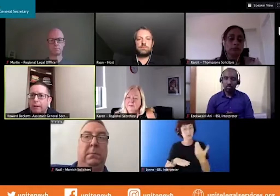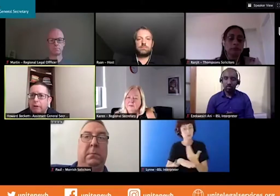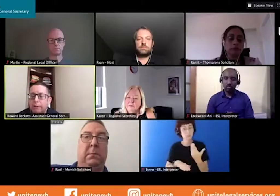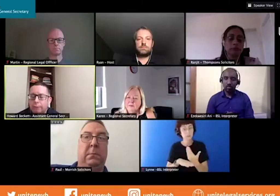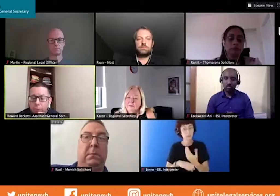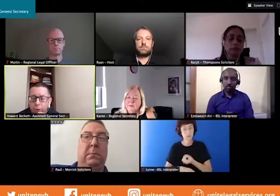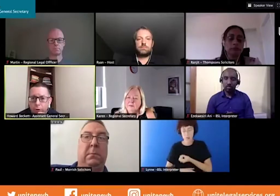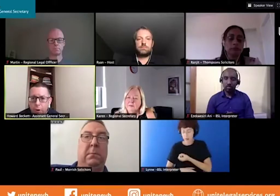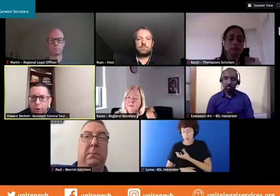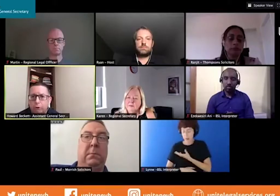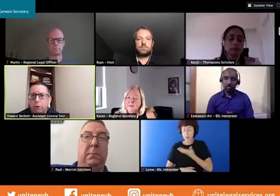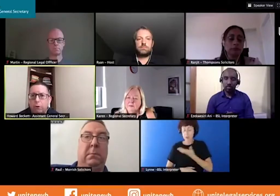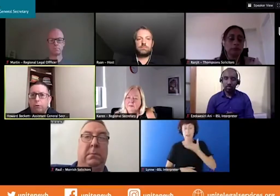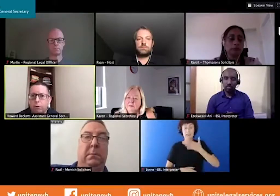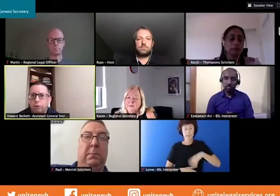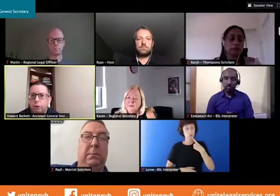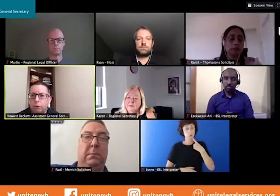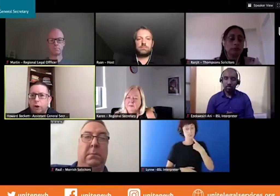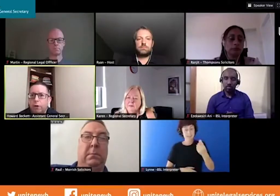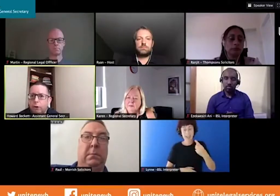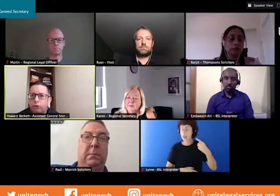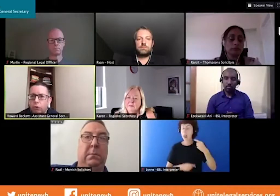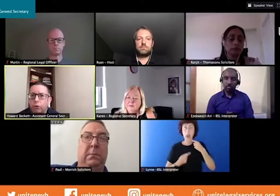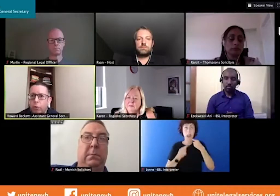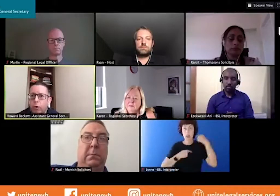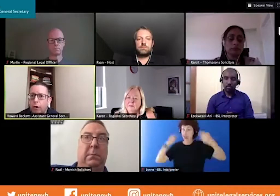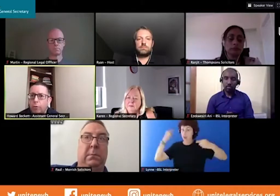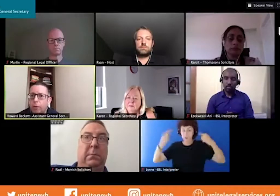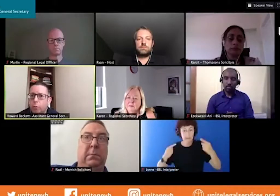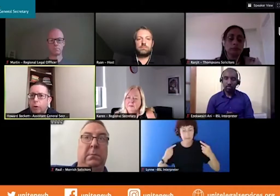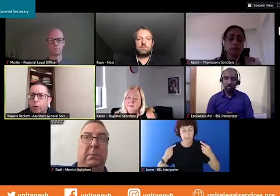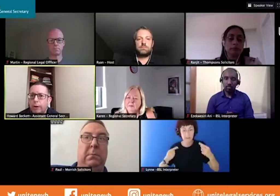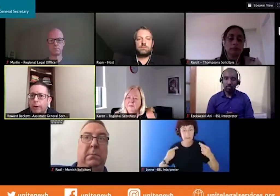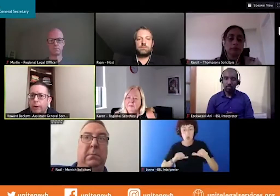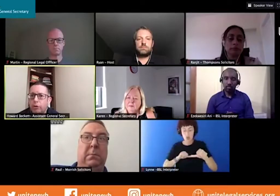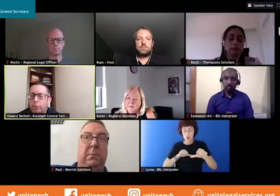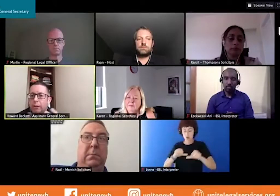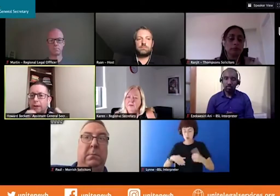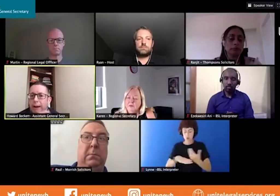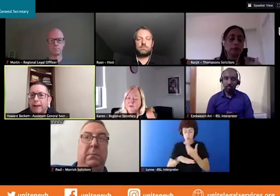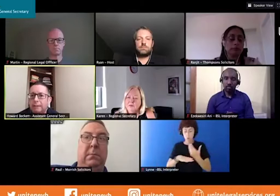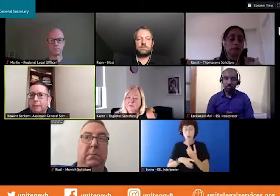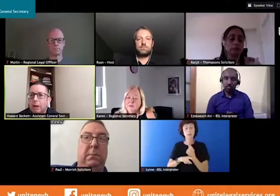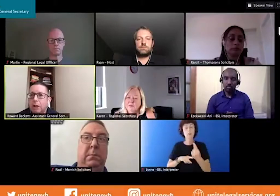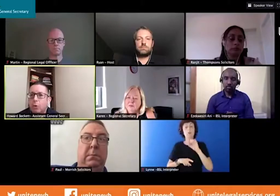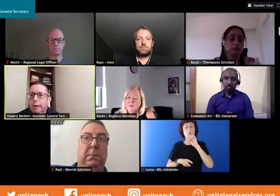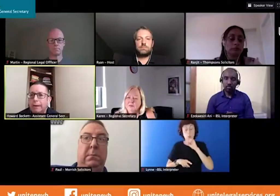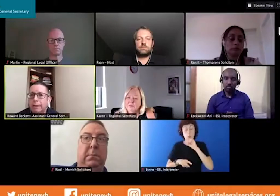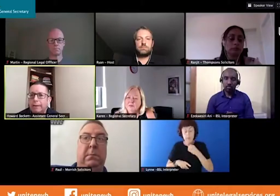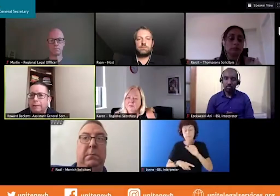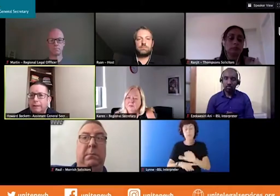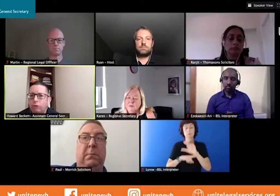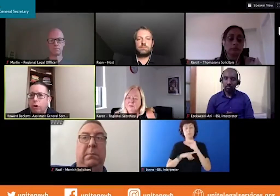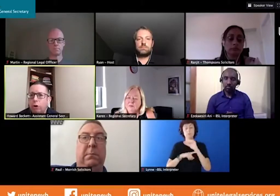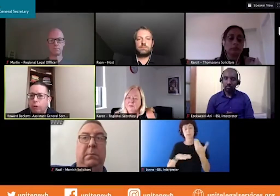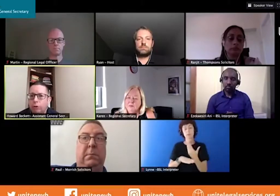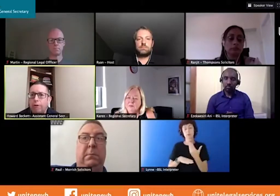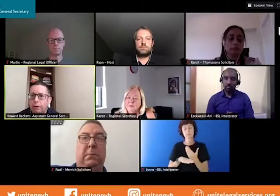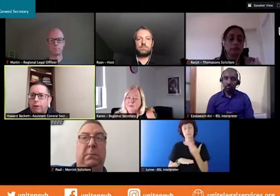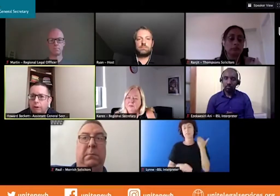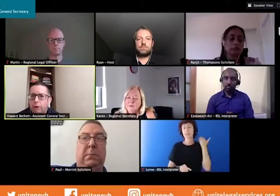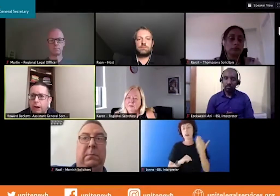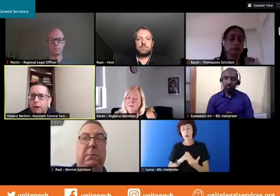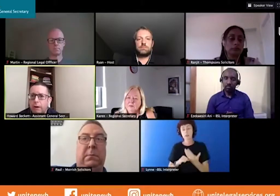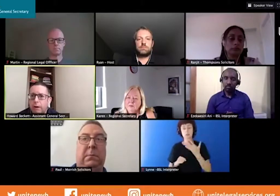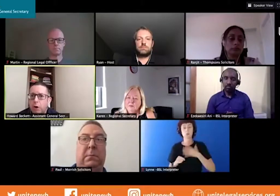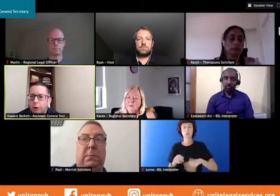loudest of voices, that a shorter working week will protect jobs. And then lastly, we need to see job sharing now, Karen. We need